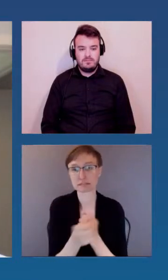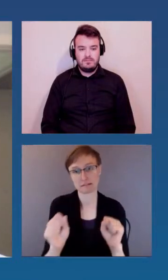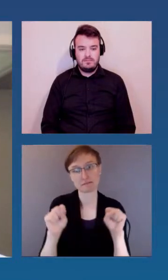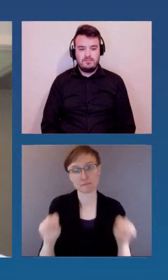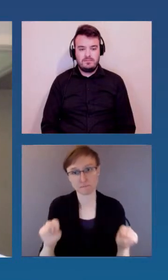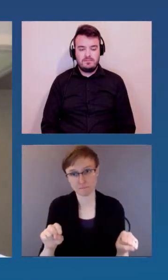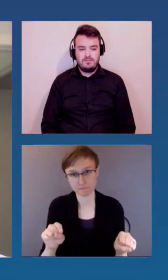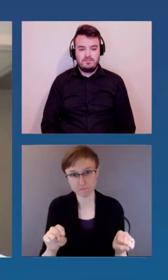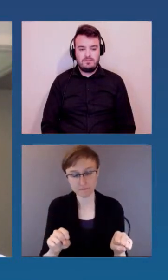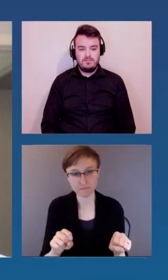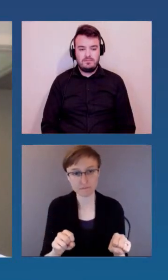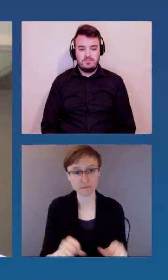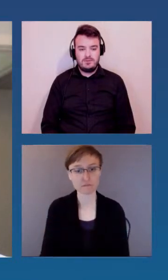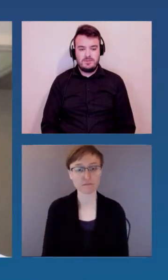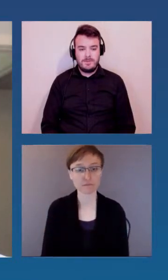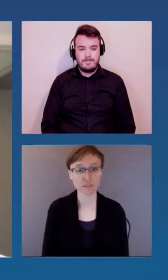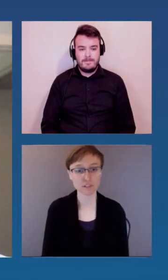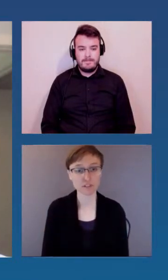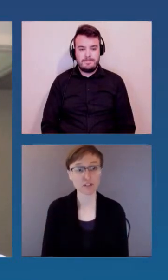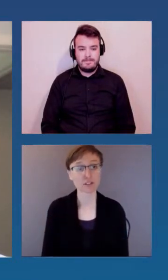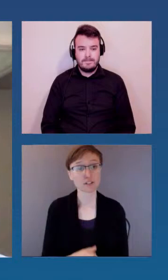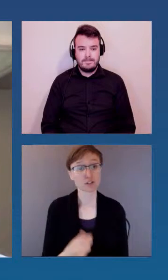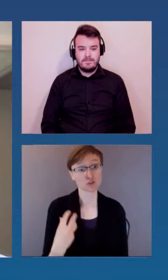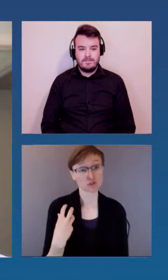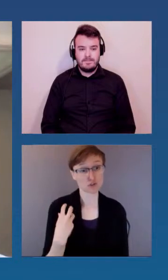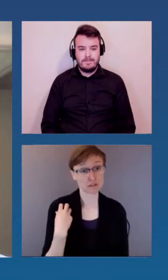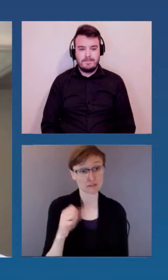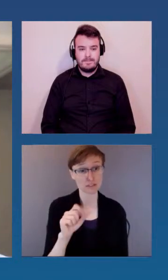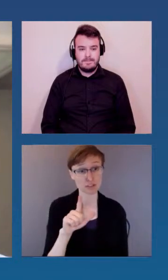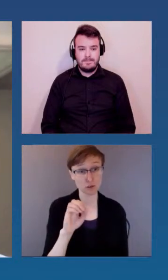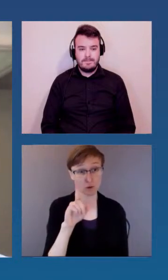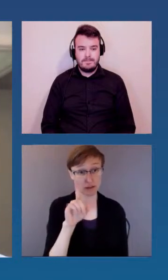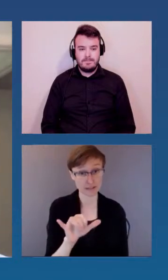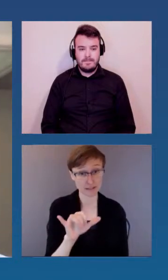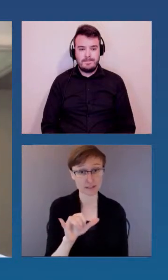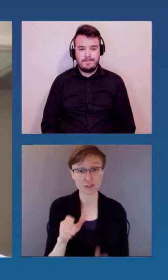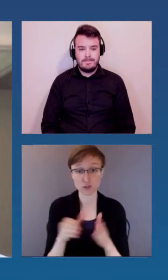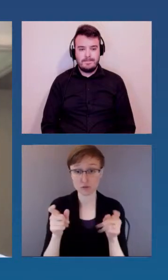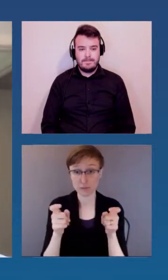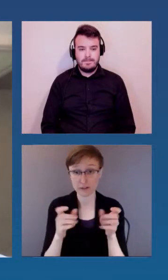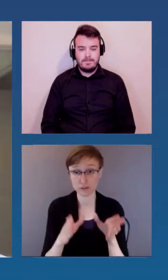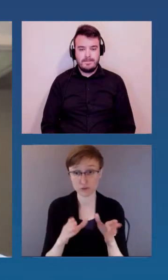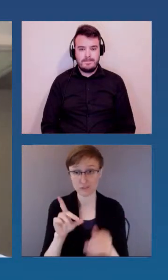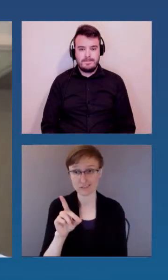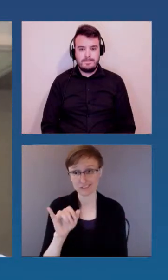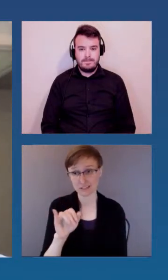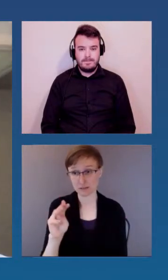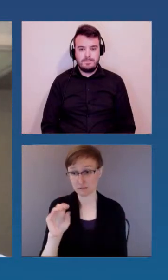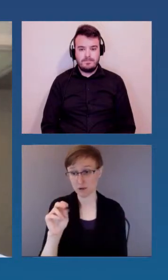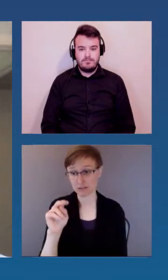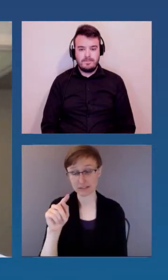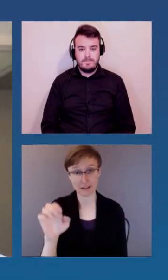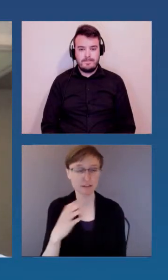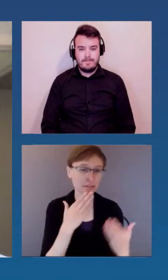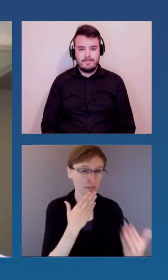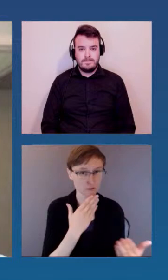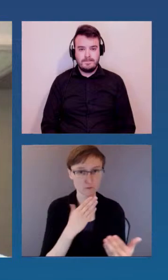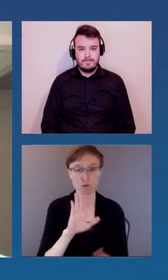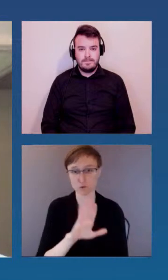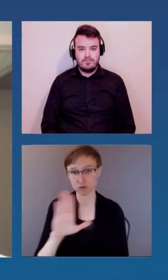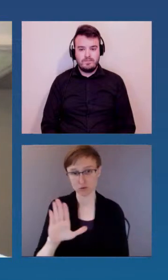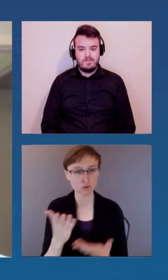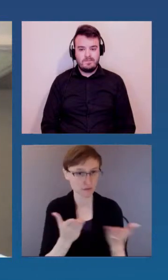University. Merci beaucoup, Catherine. Bonjour, tout le monde. It's a real pleasure to be here today with my academic colleagues, with our student leaders, and of